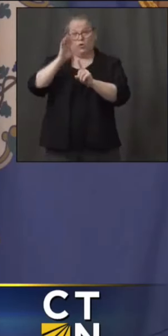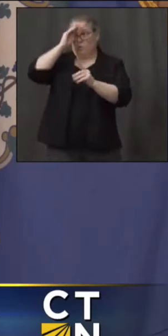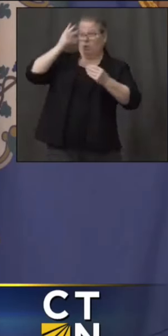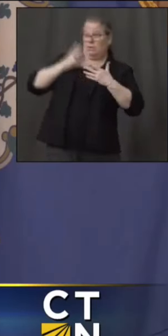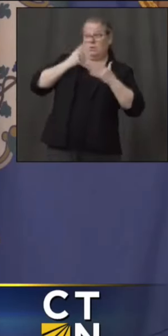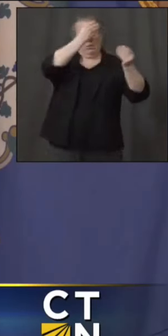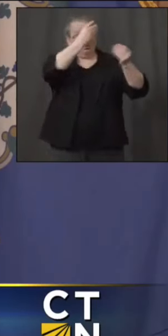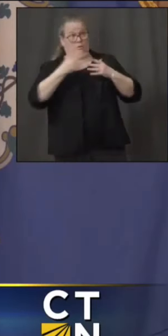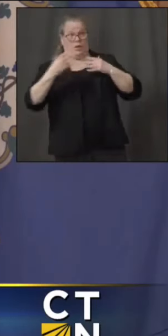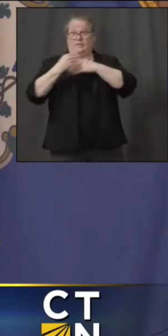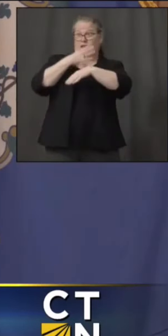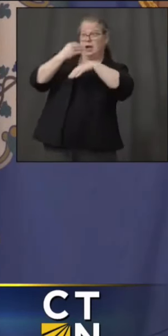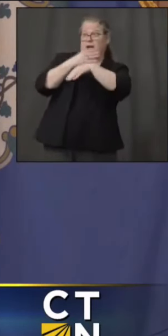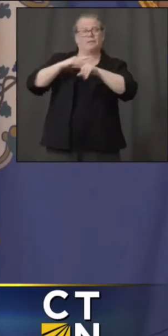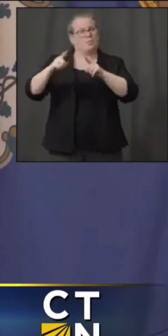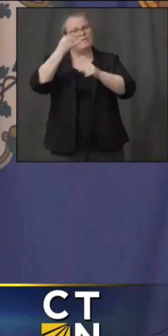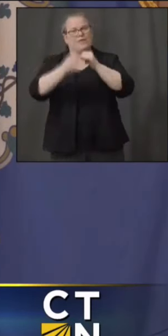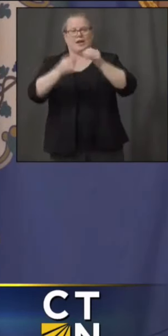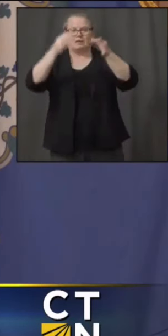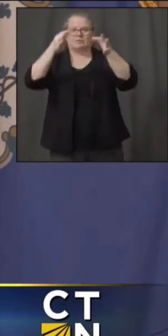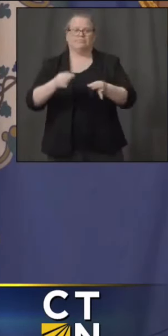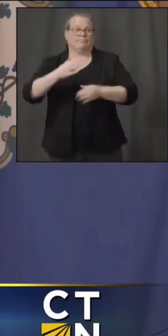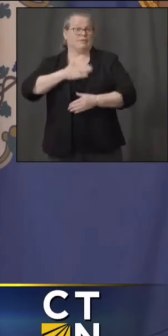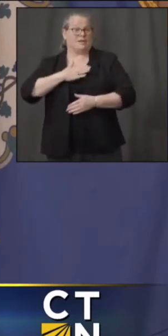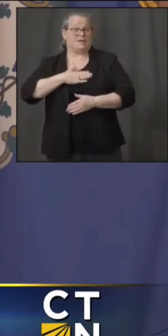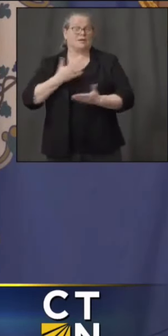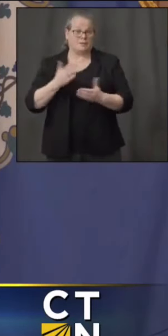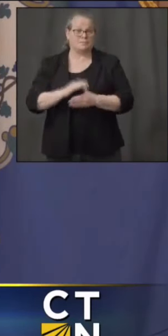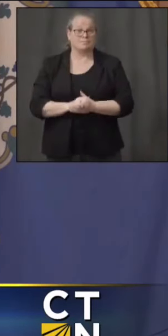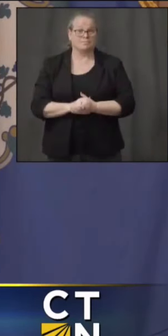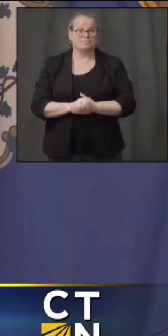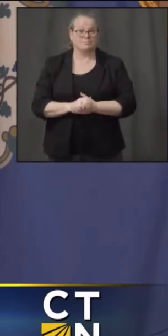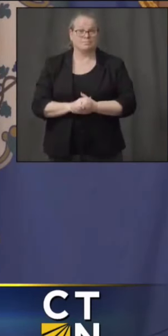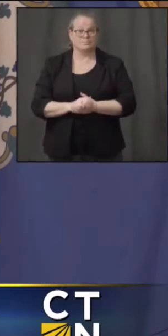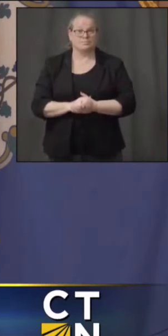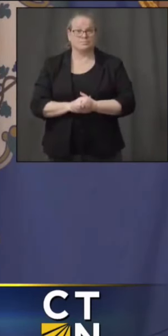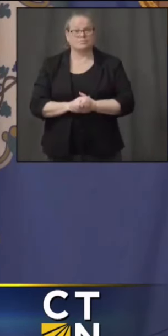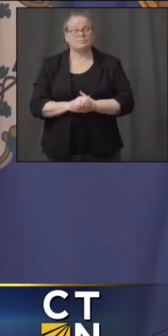Thank you, Governor. Dr. Carter?